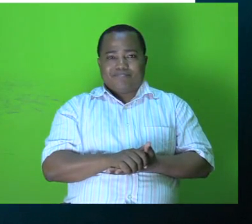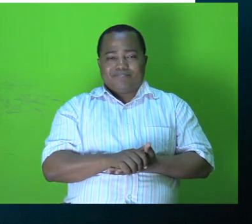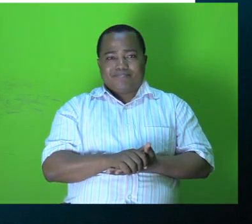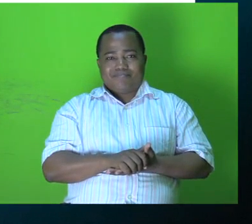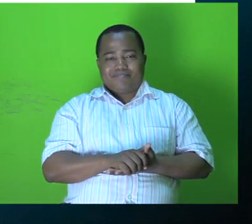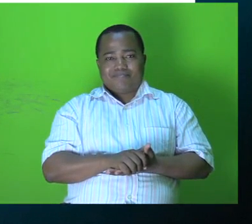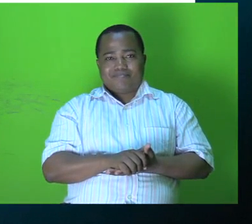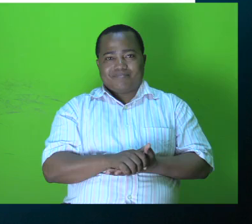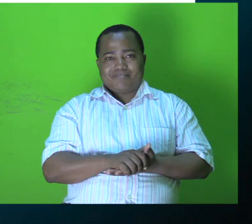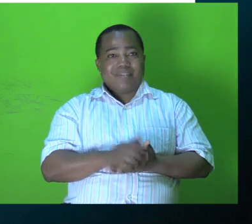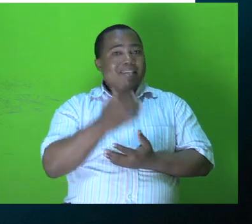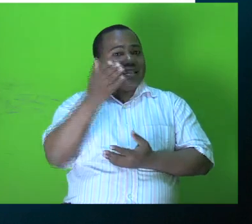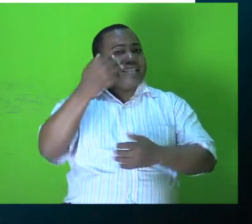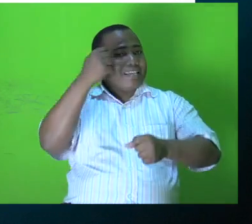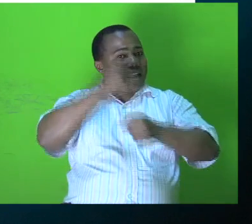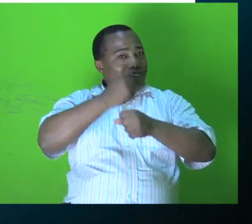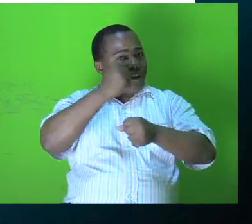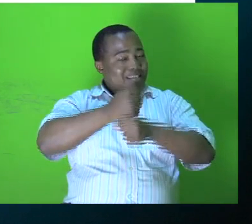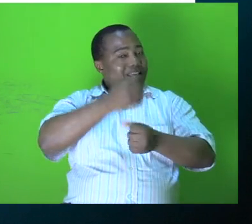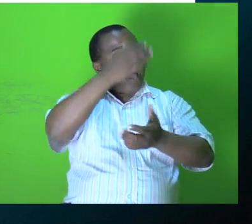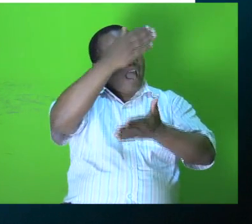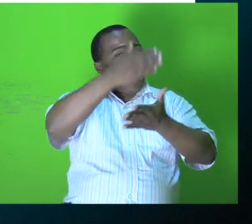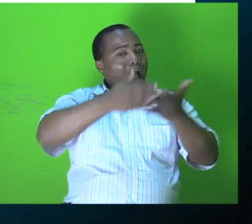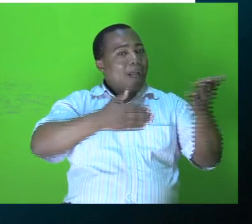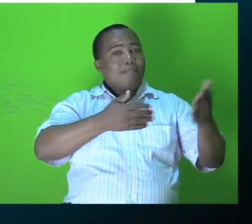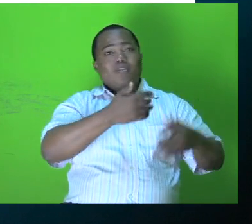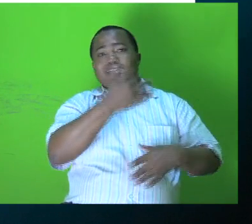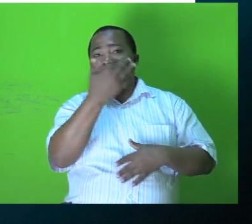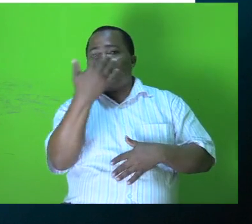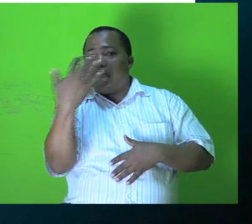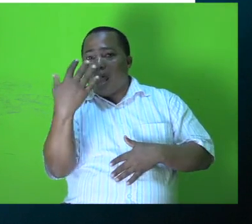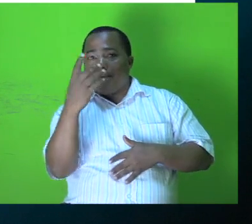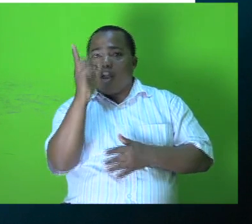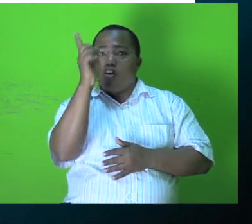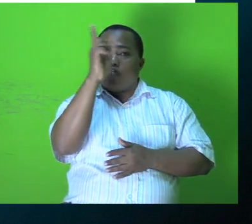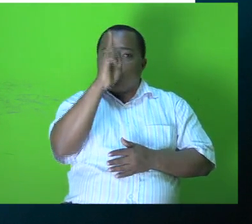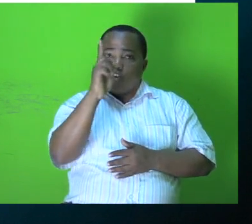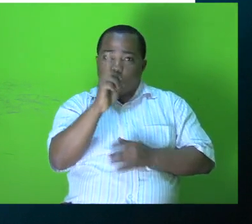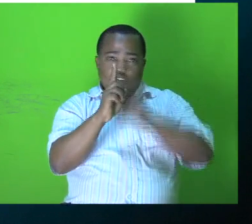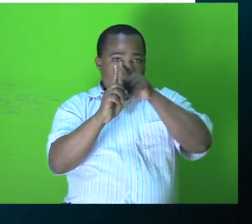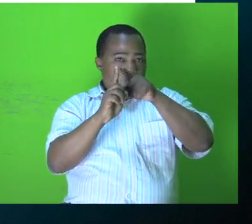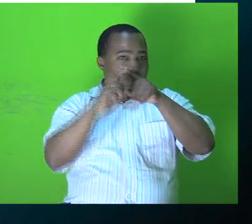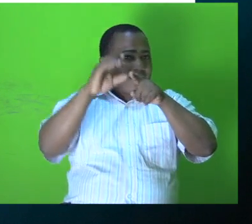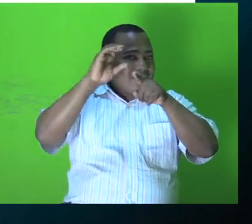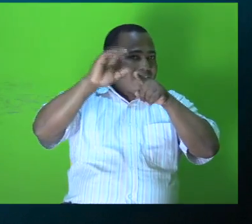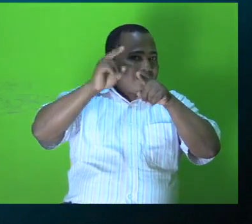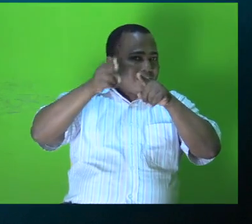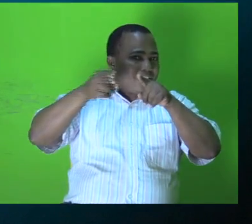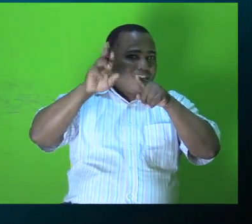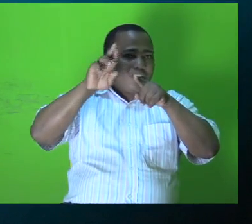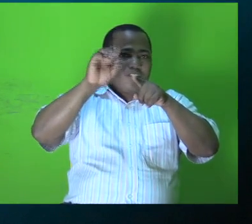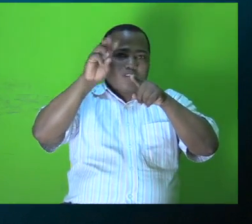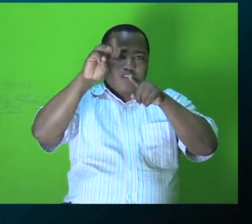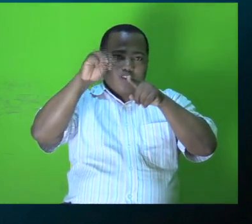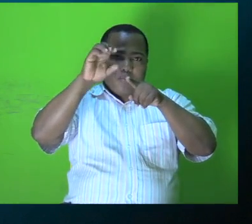chromosome into haploid number of chromosome. That's all, my dears. My